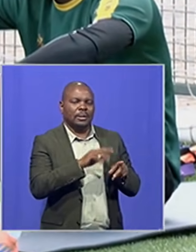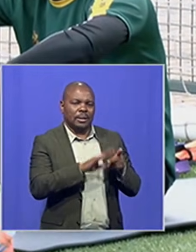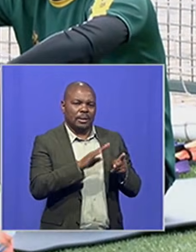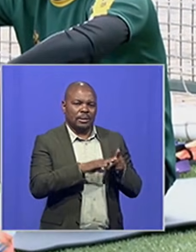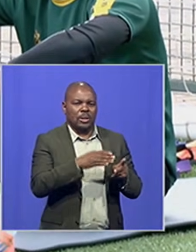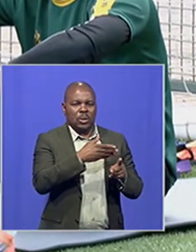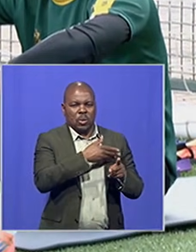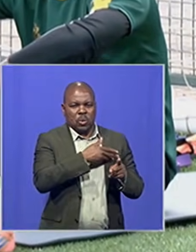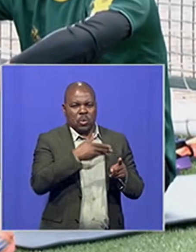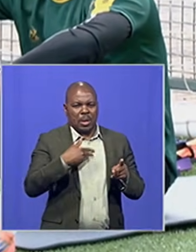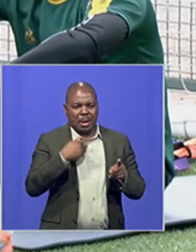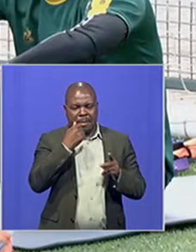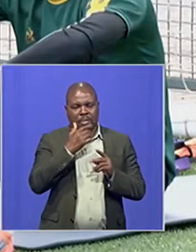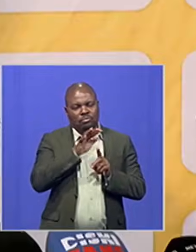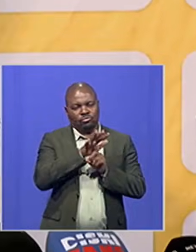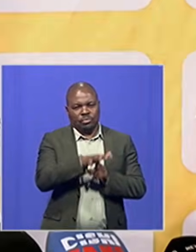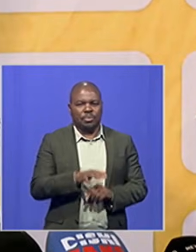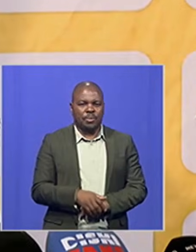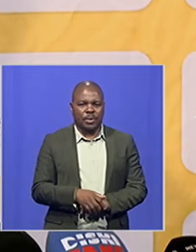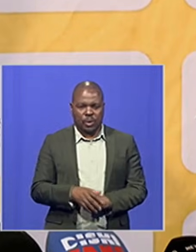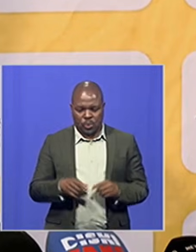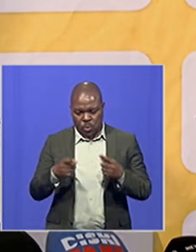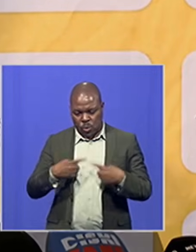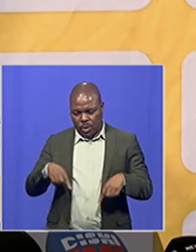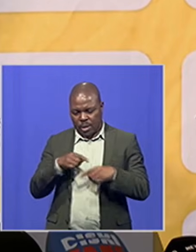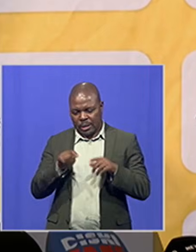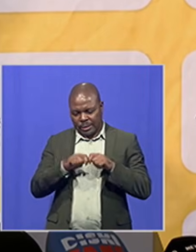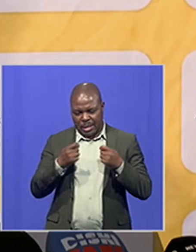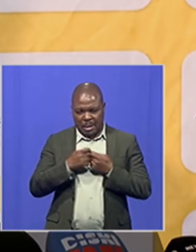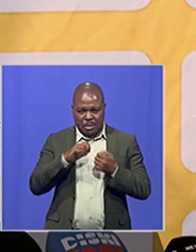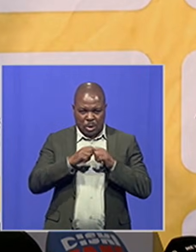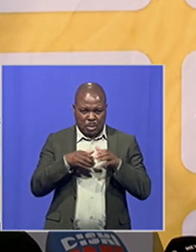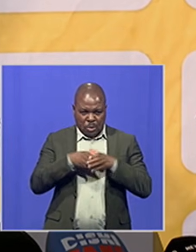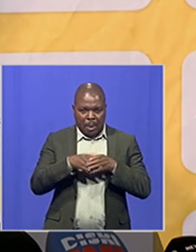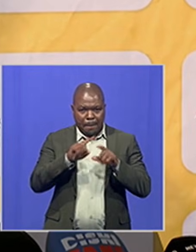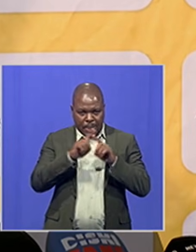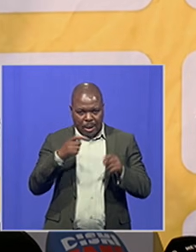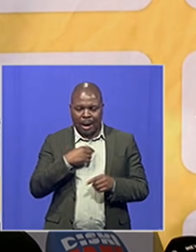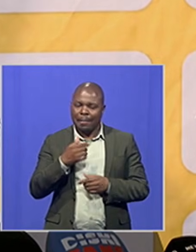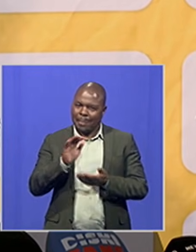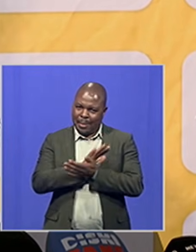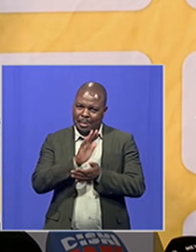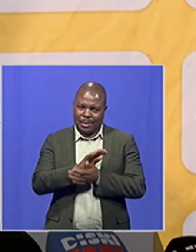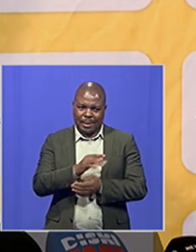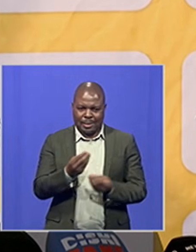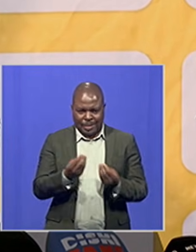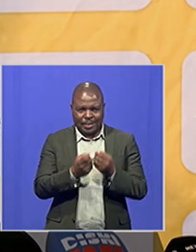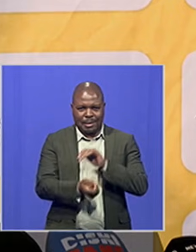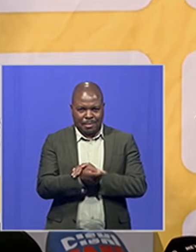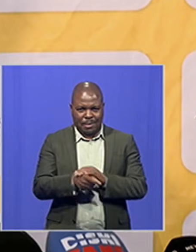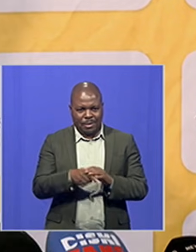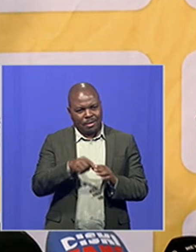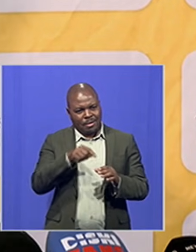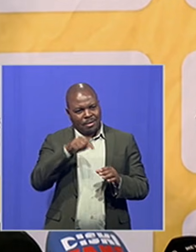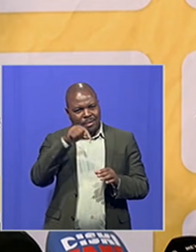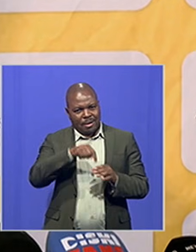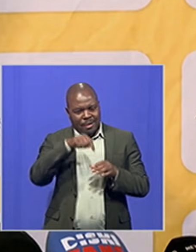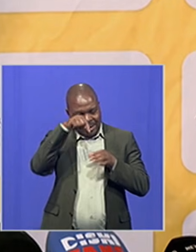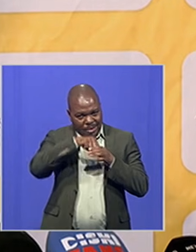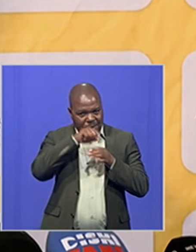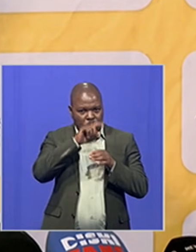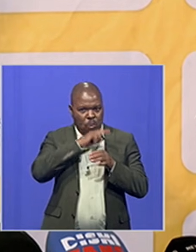had our own small little problems as a team, but I'm glad those things happened, especially inside the team going into